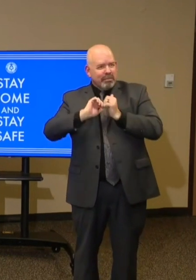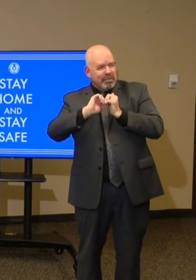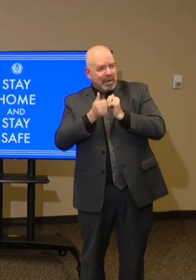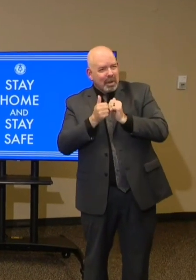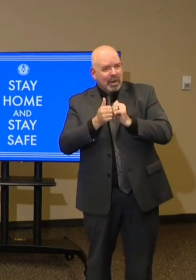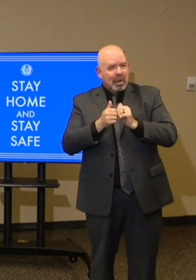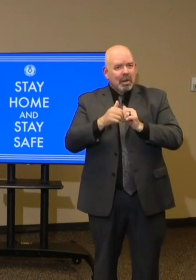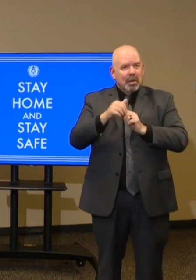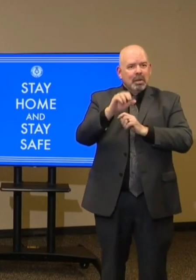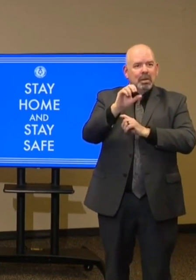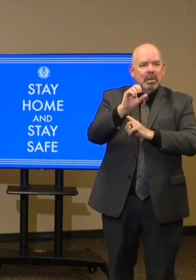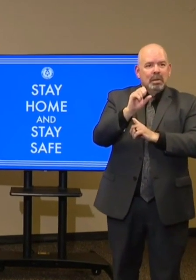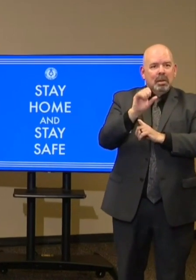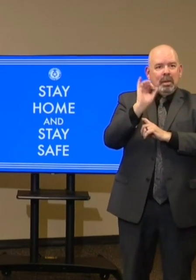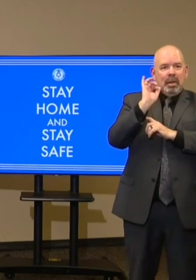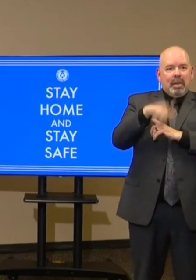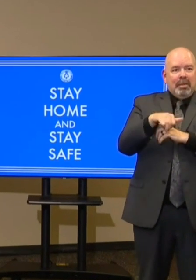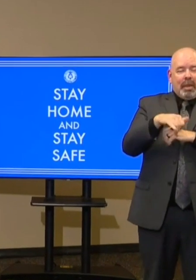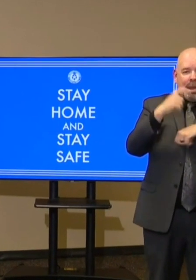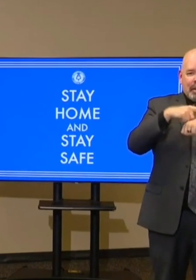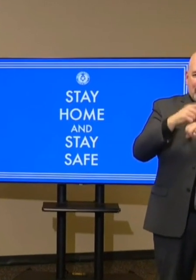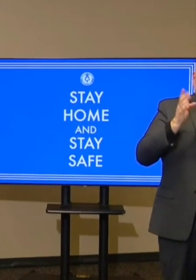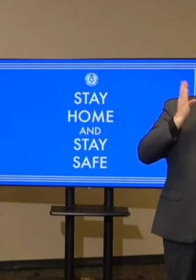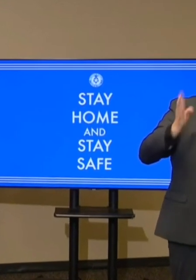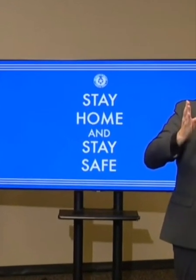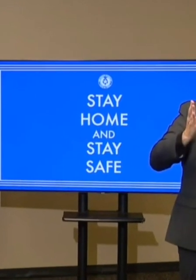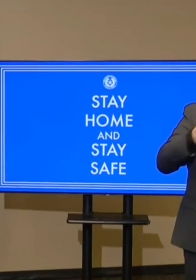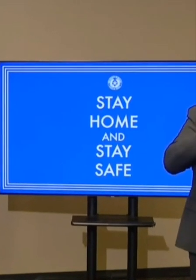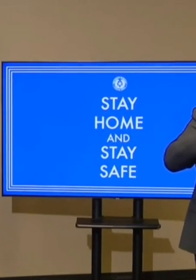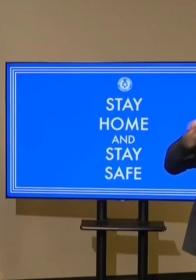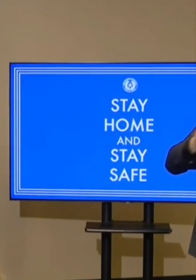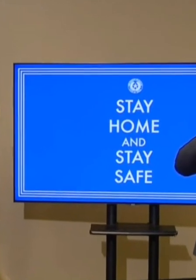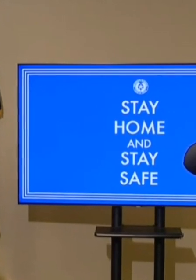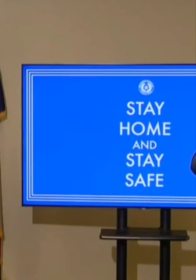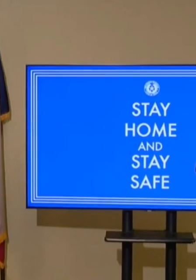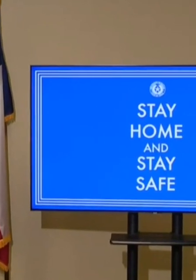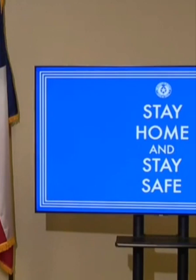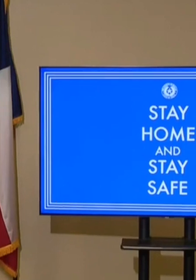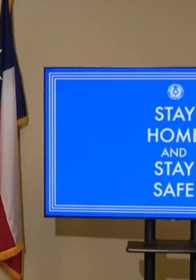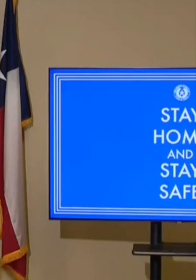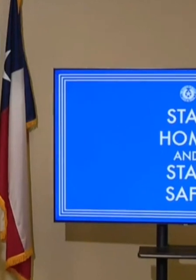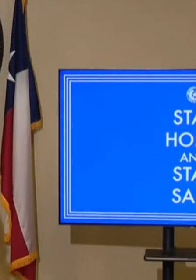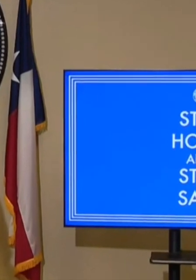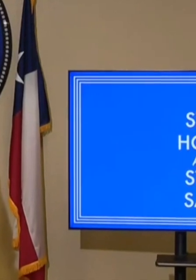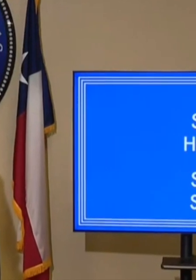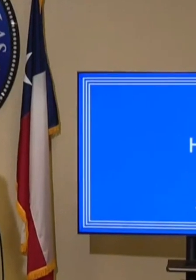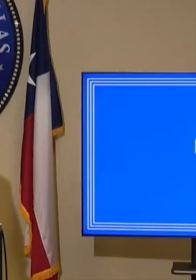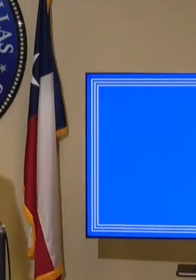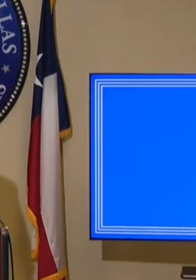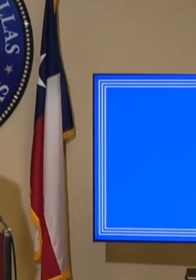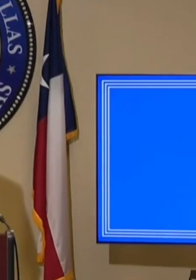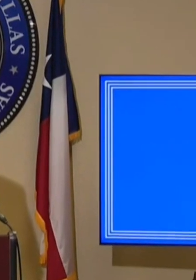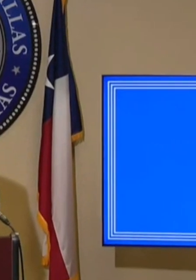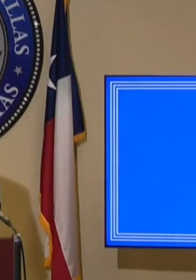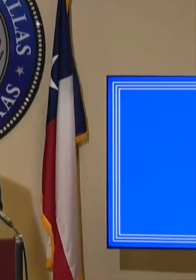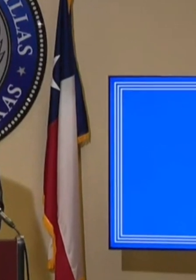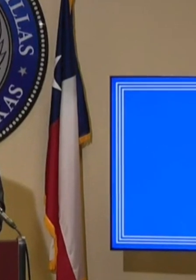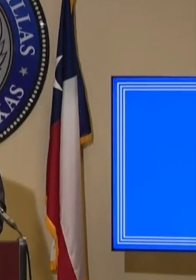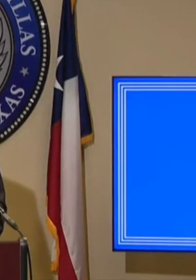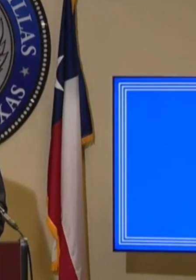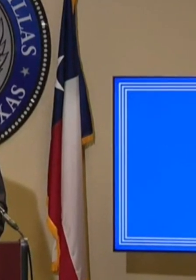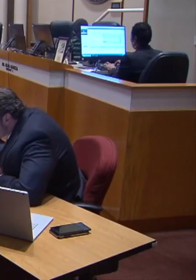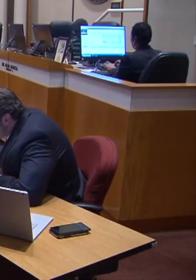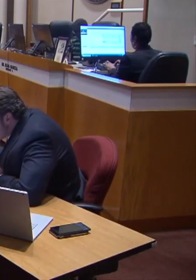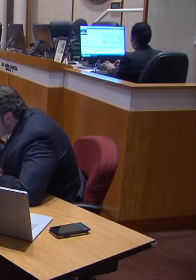attention, holding the majority of press conferences himself, rather than allowing DCHHS or other health officials to provide the lion's